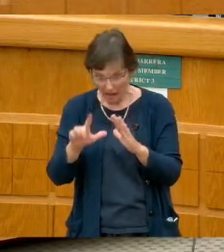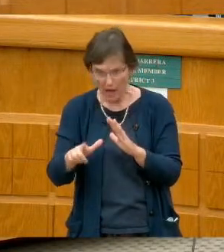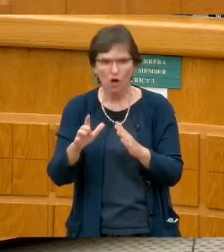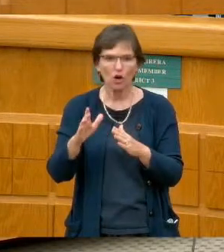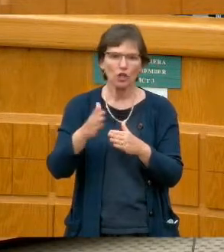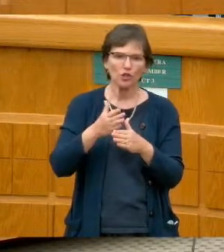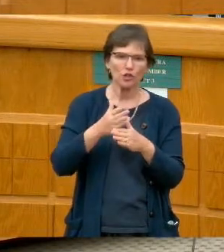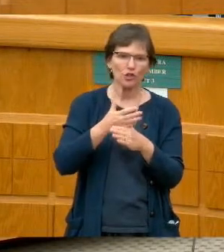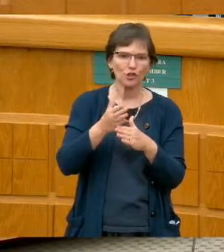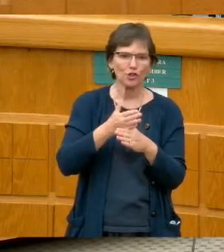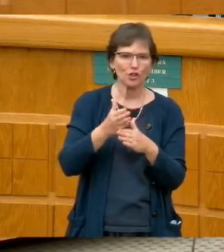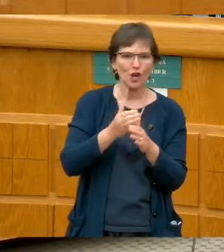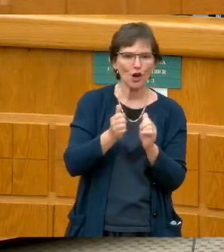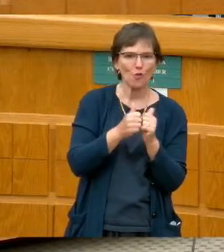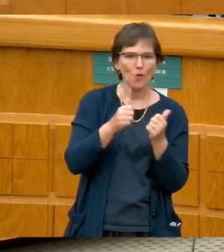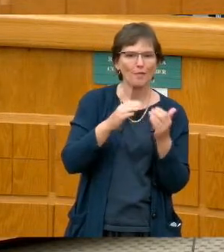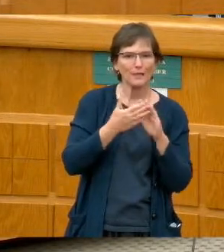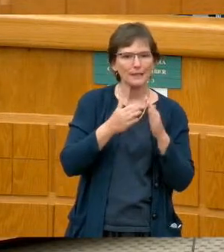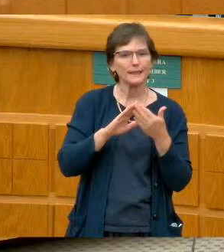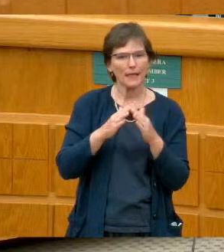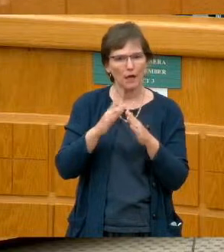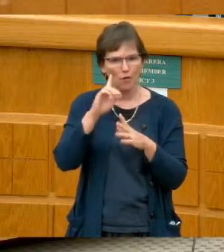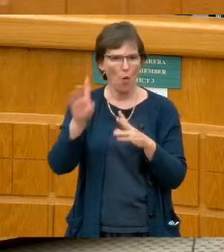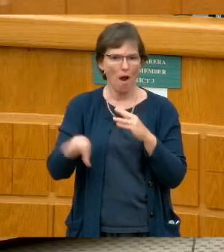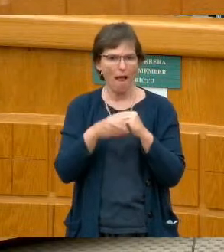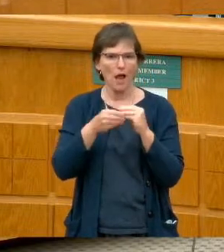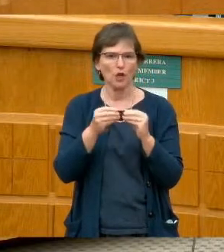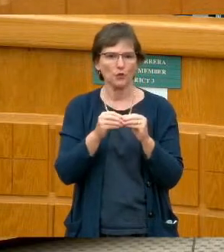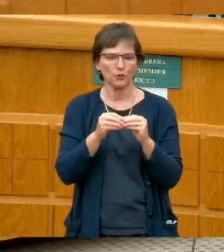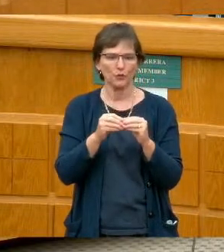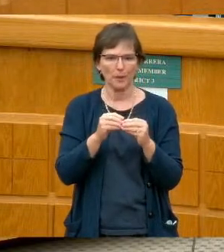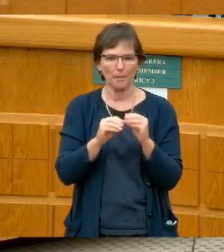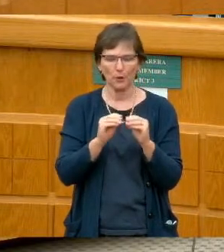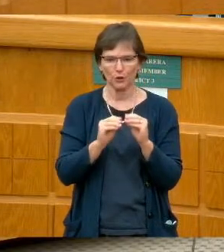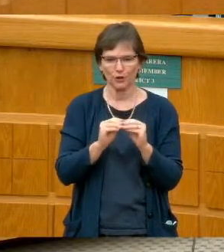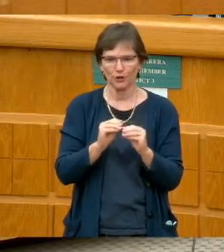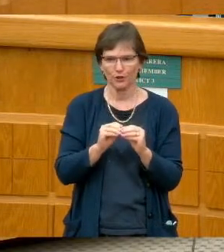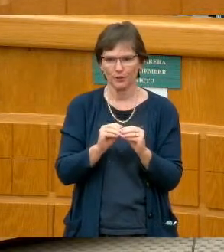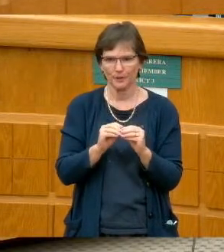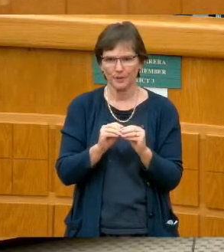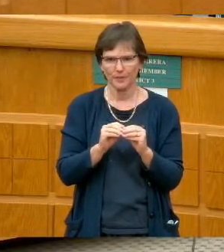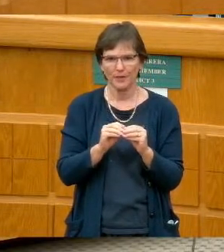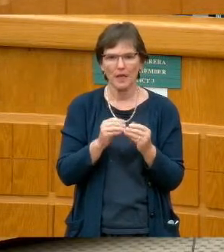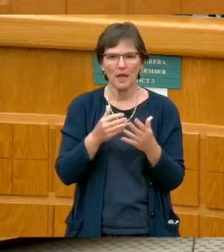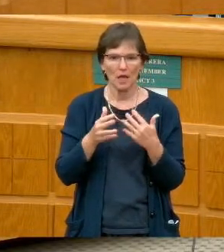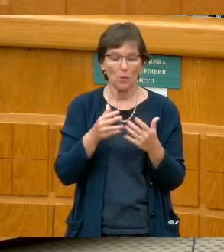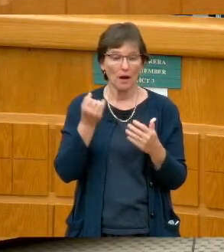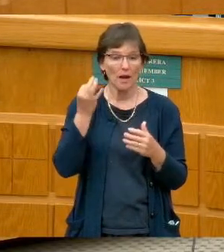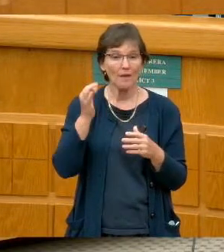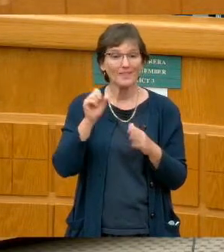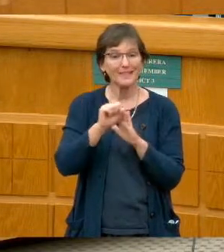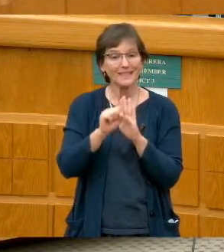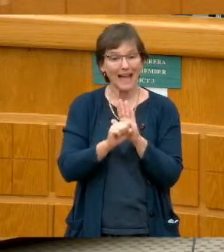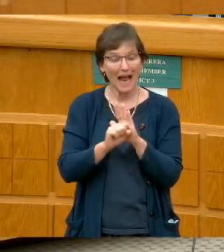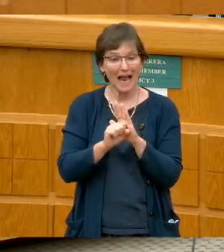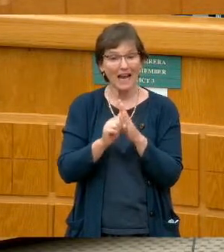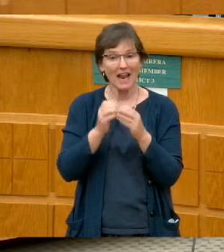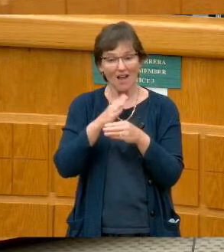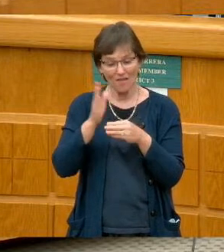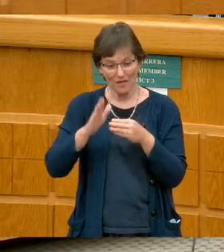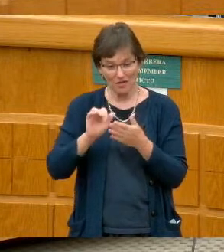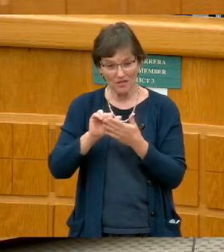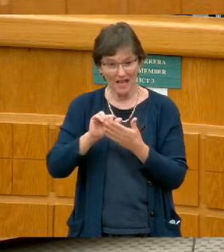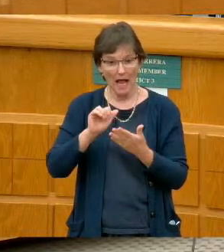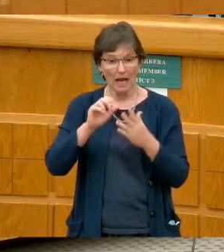to the state or to the city. In either case, the state is completing the analysis and the follow-through with